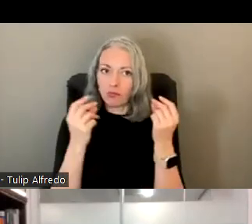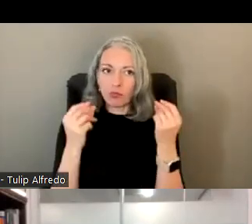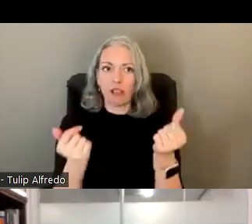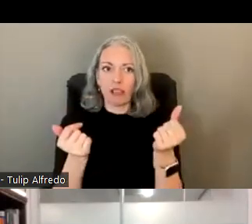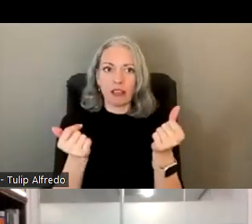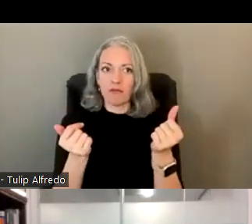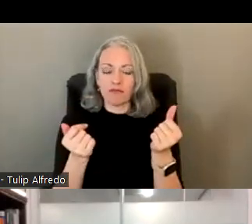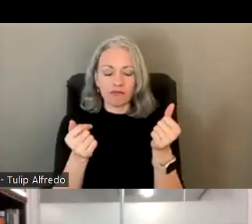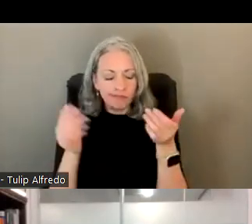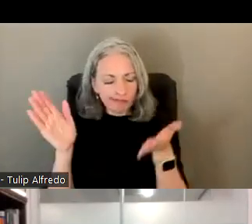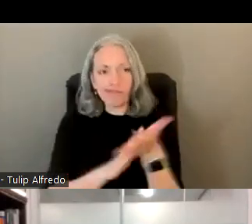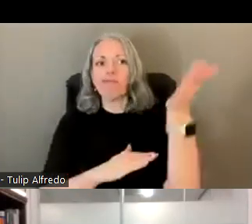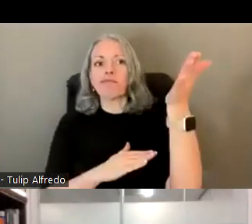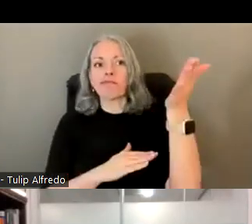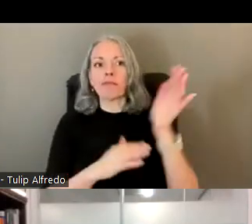do we